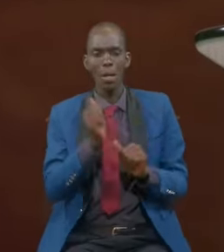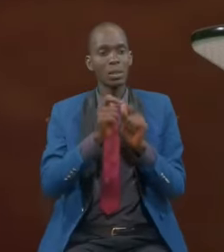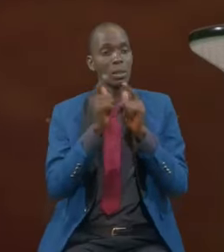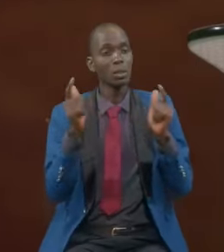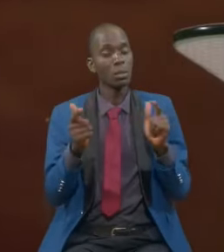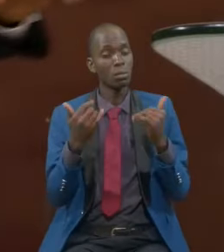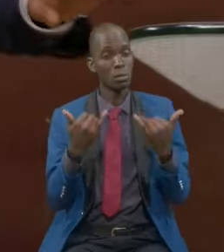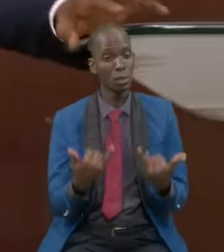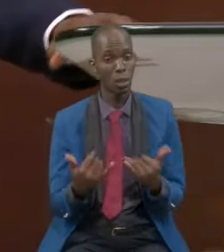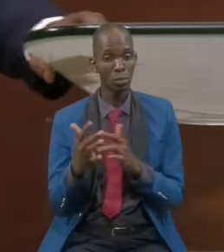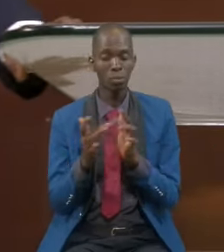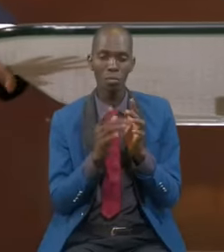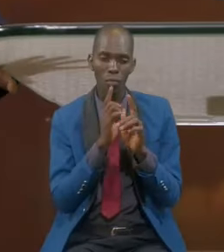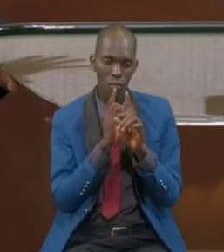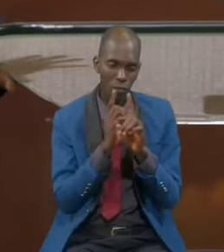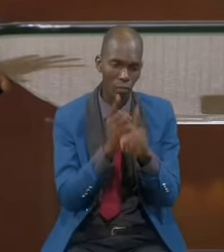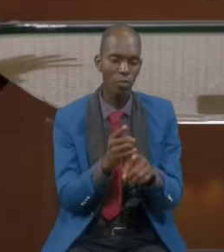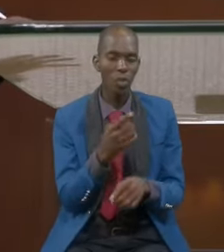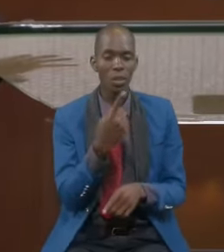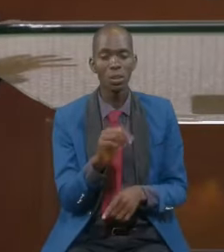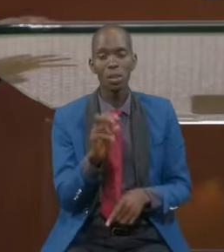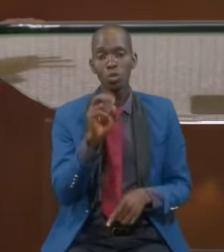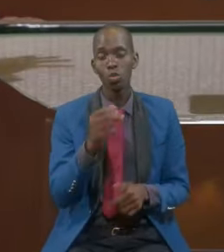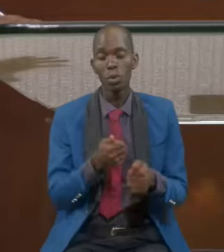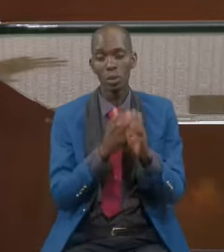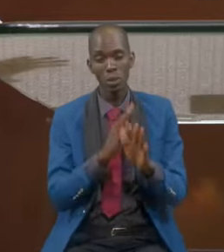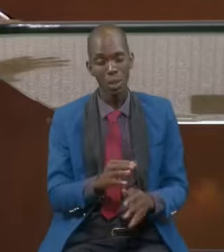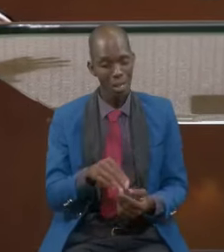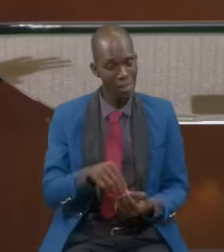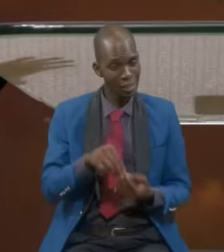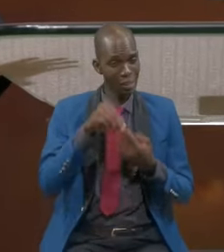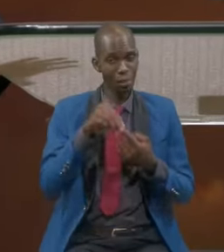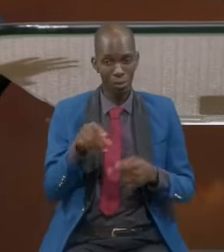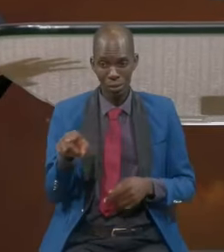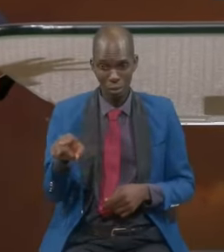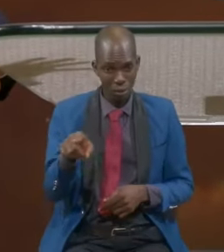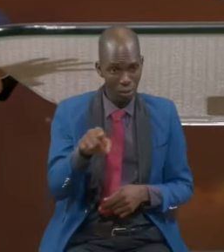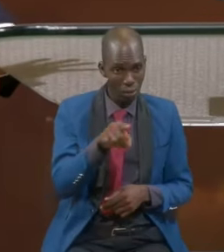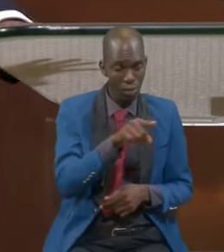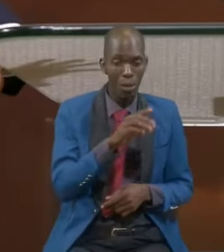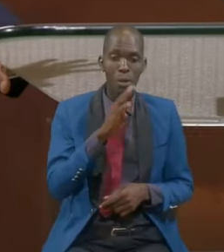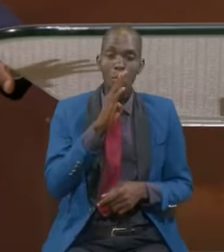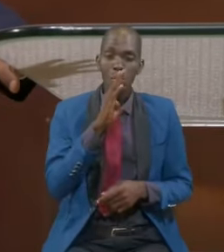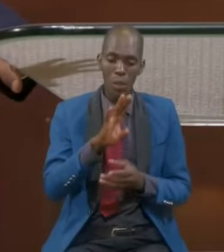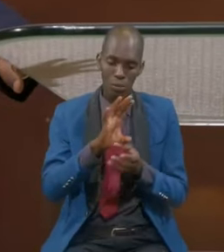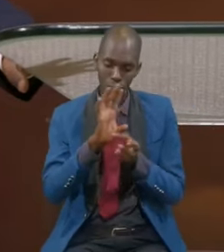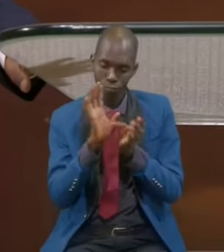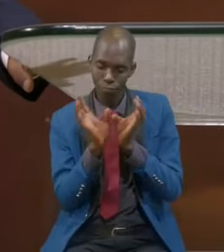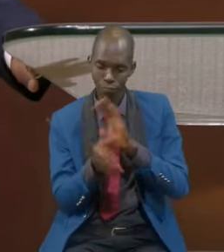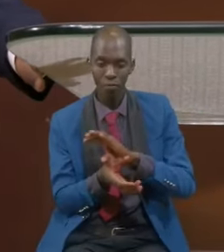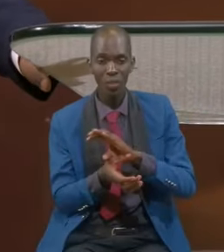now said unto them, except ye be converted